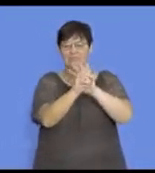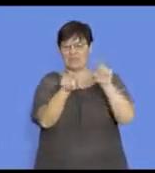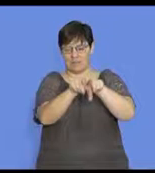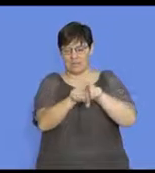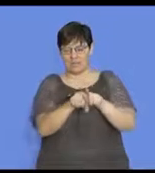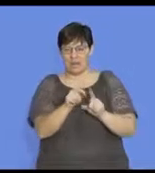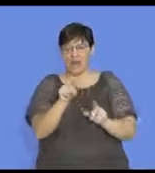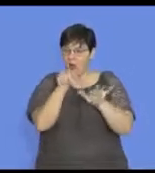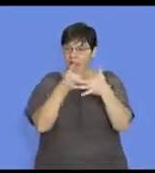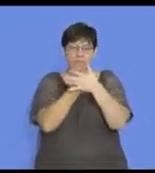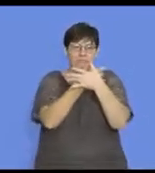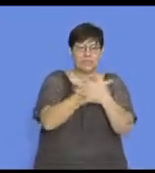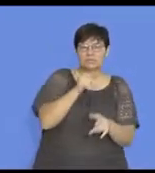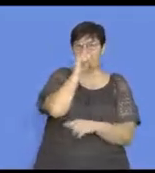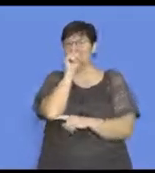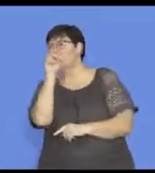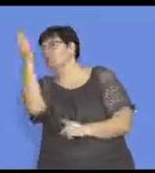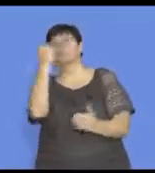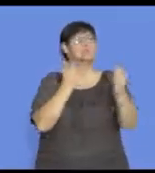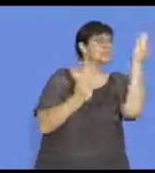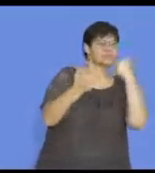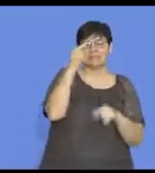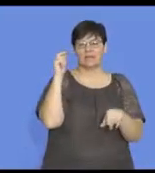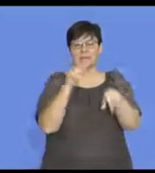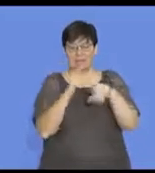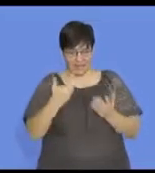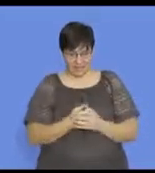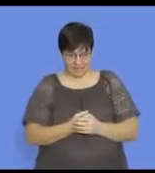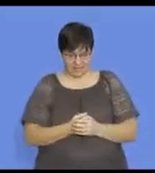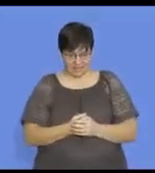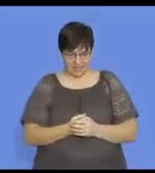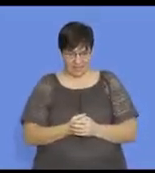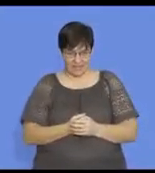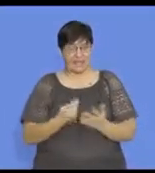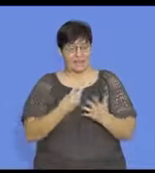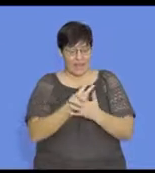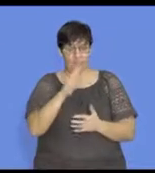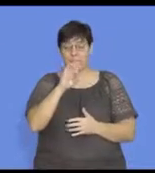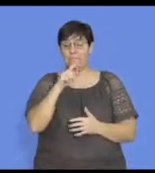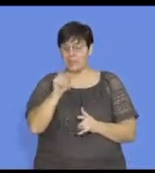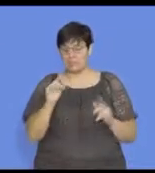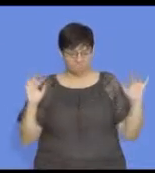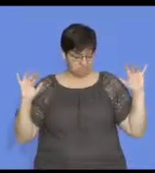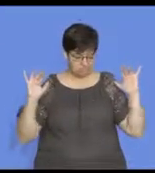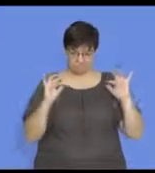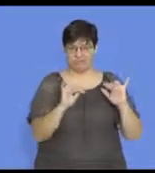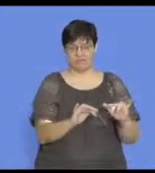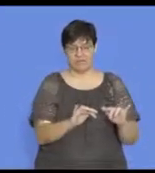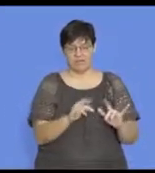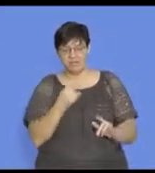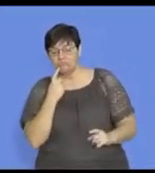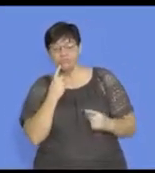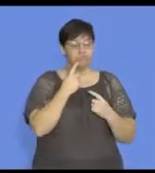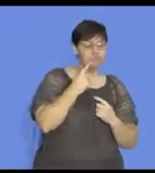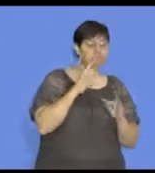attract pollinators. Come here, bird, come here, butterfly, insect, even bats. All right, lots of animals are pollinators, and